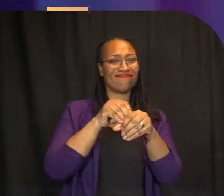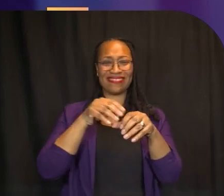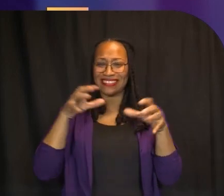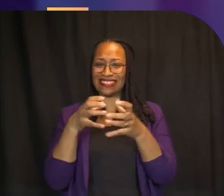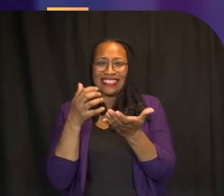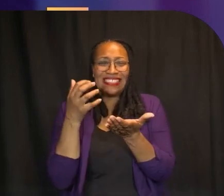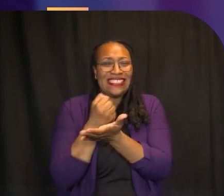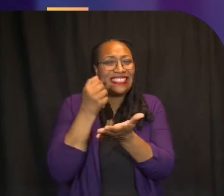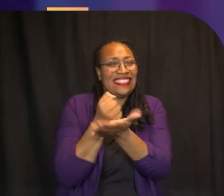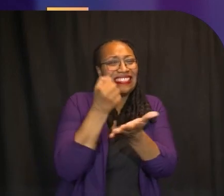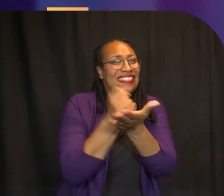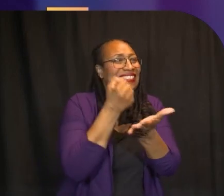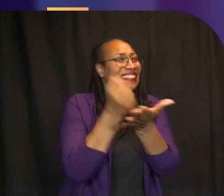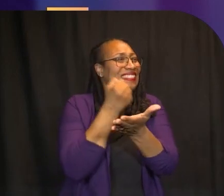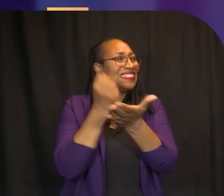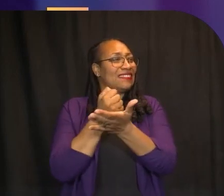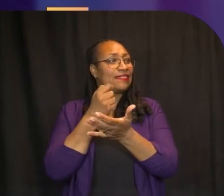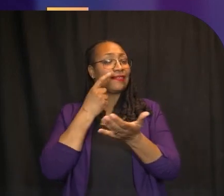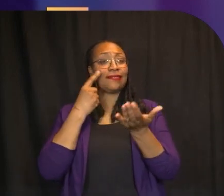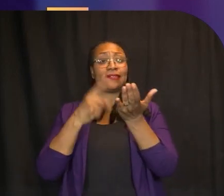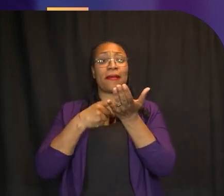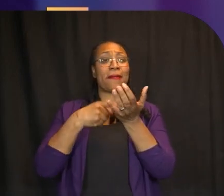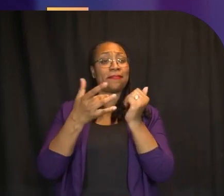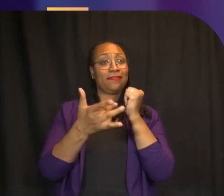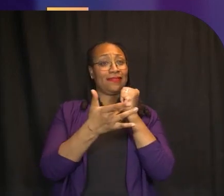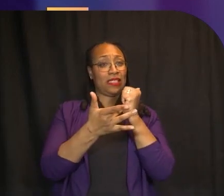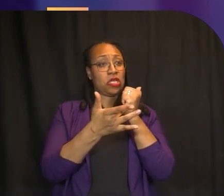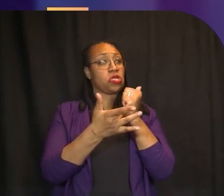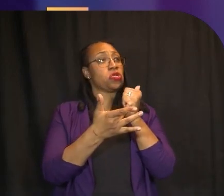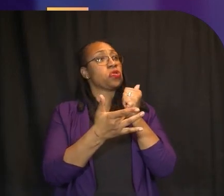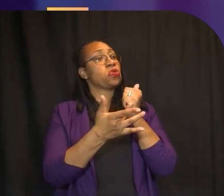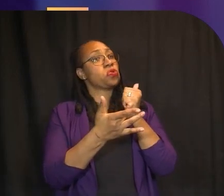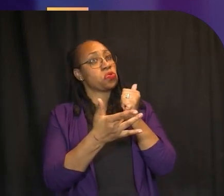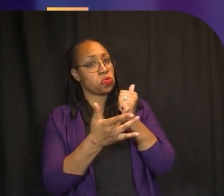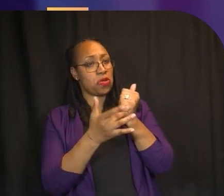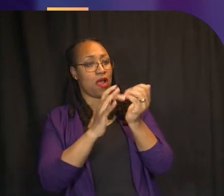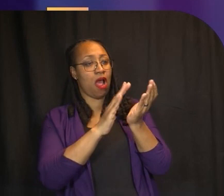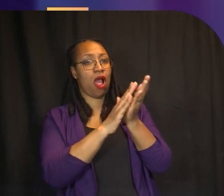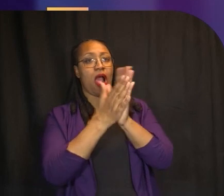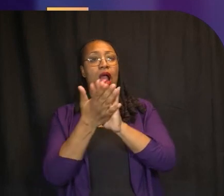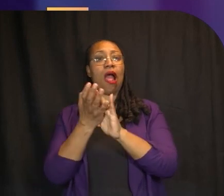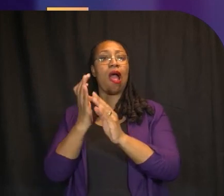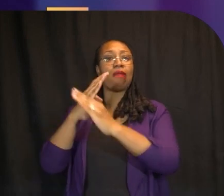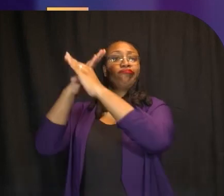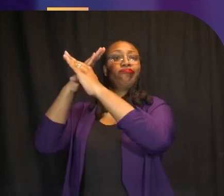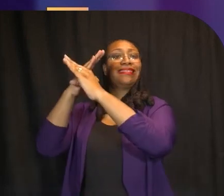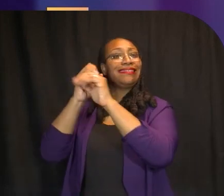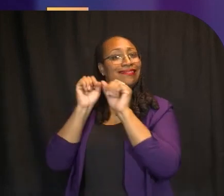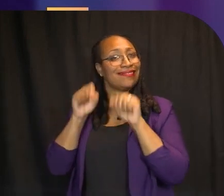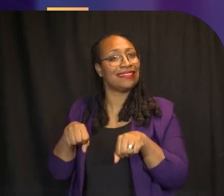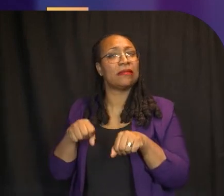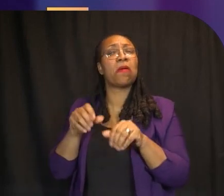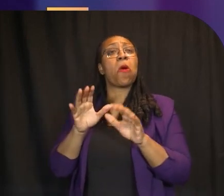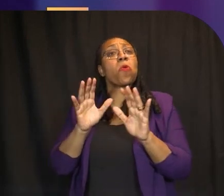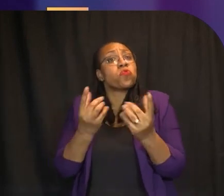exacerbate existing discrimination and structural barriers faced by historically marginalized